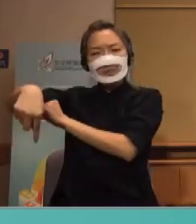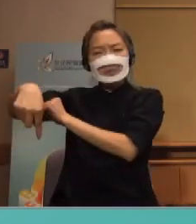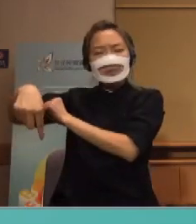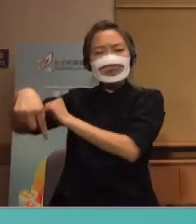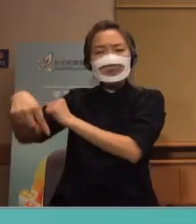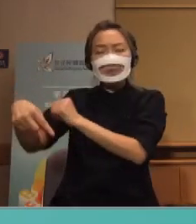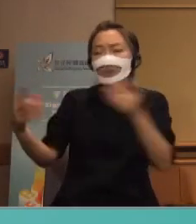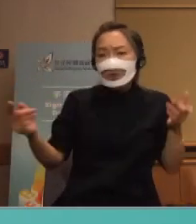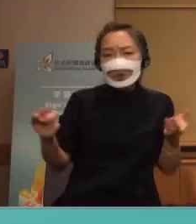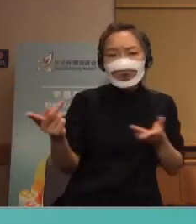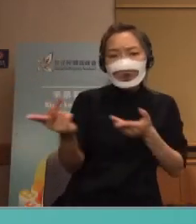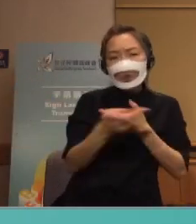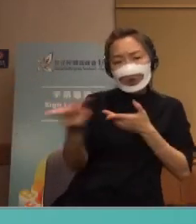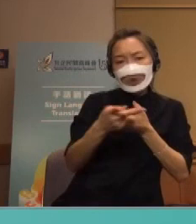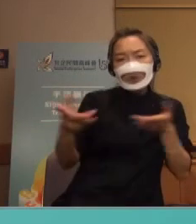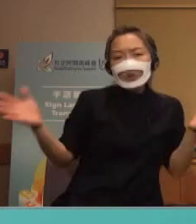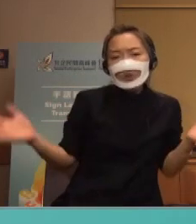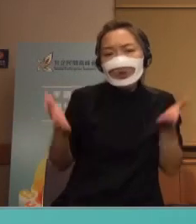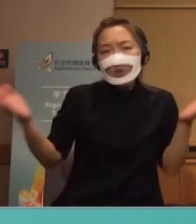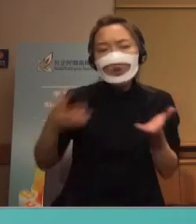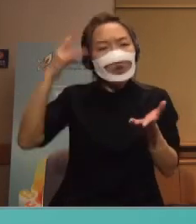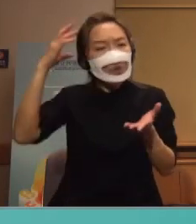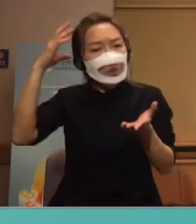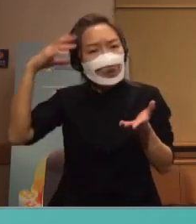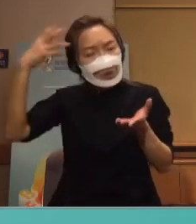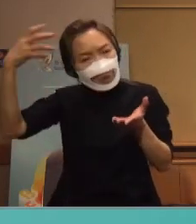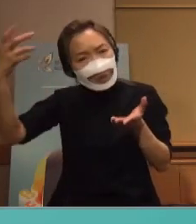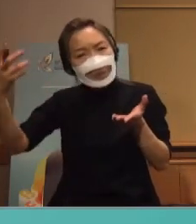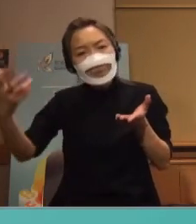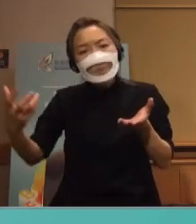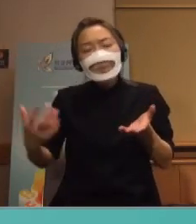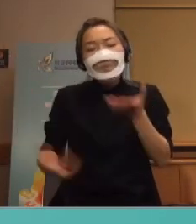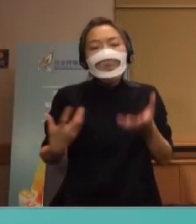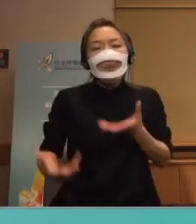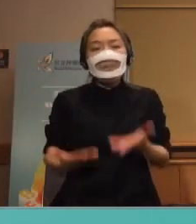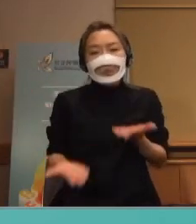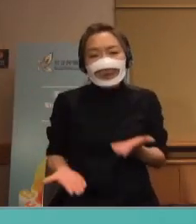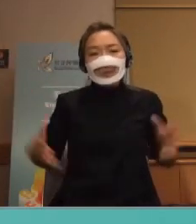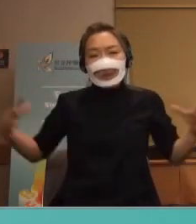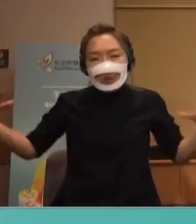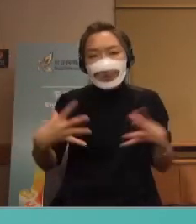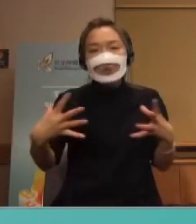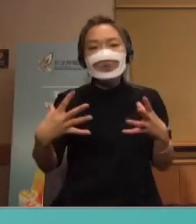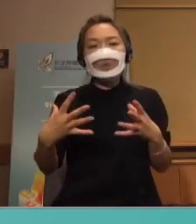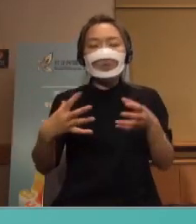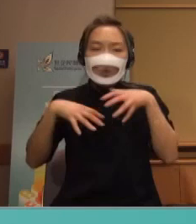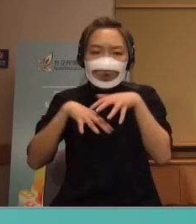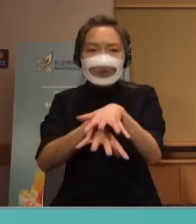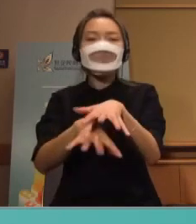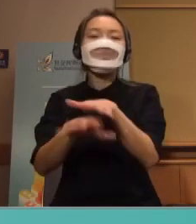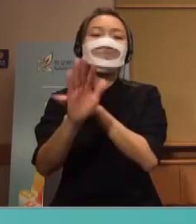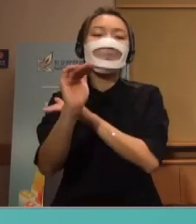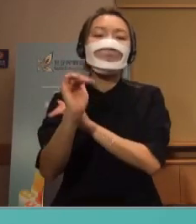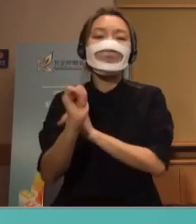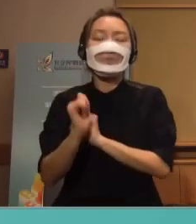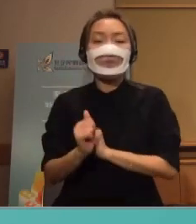inclusion empathy stuff over there. And I don't have much to add there, but I mean,